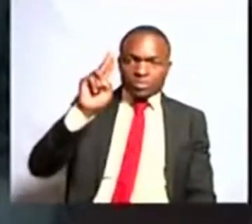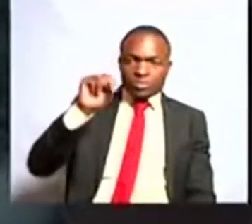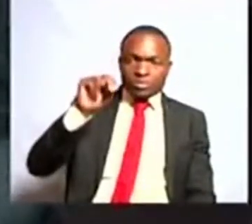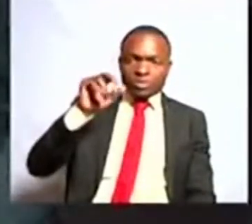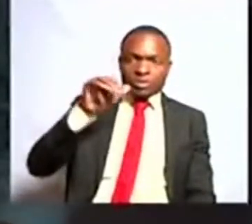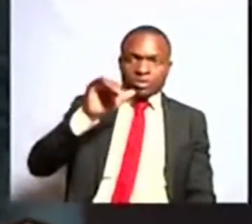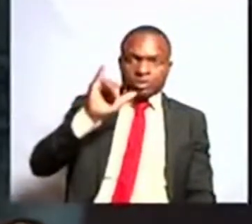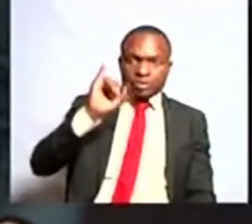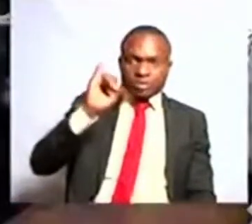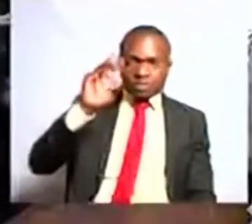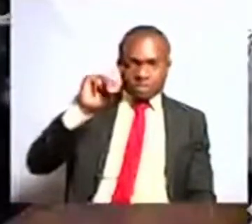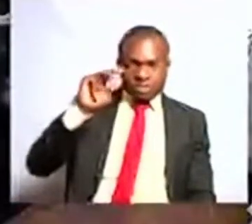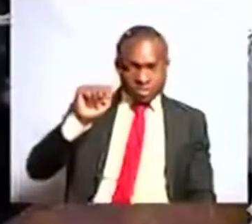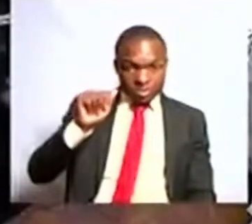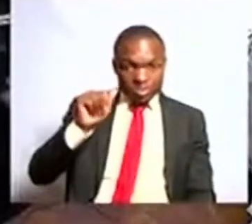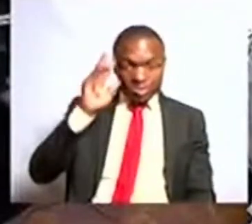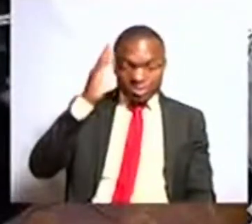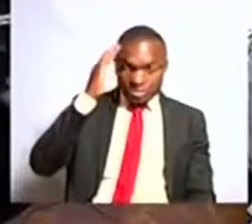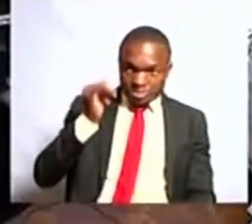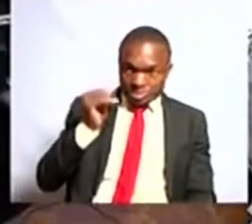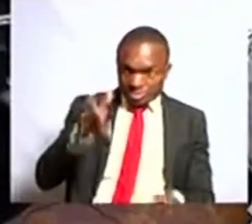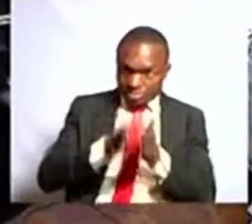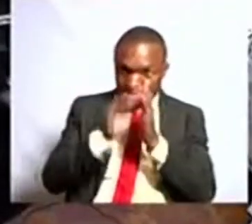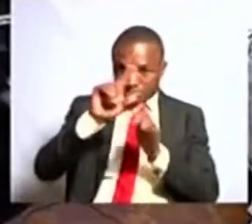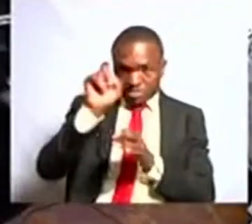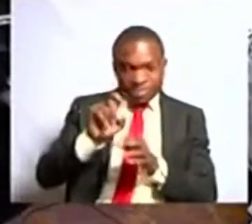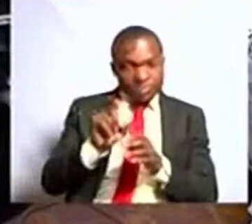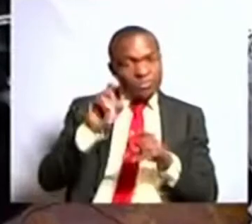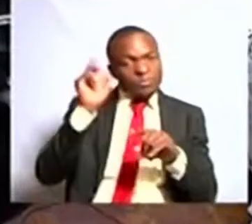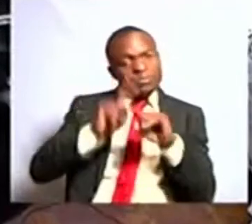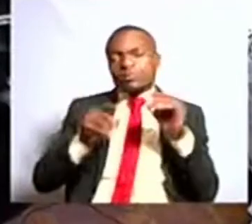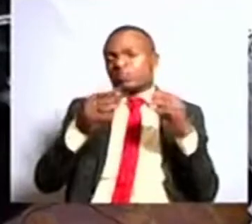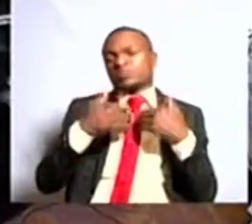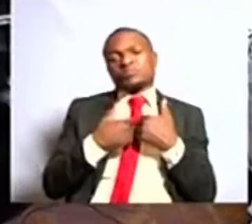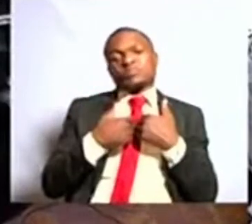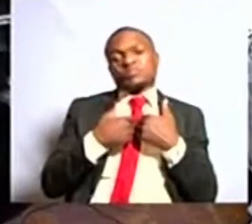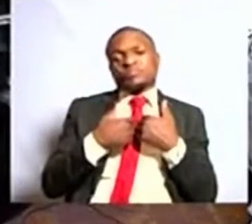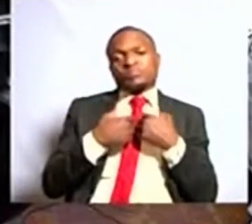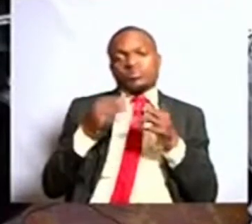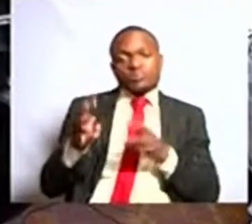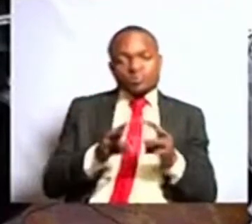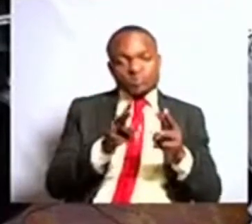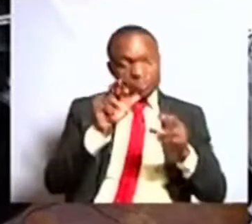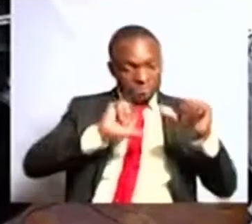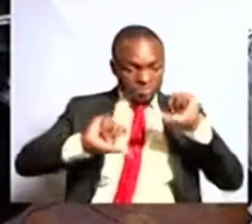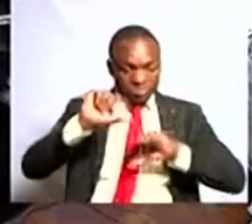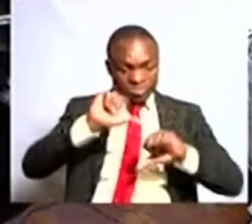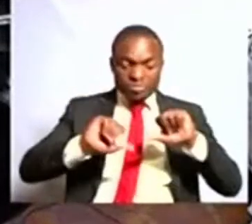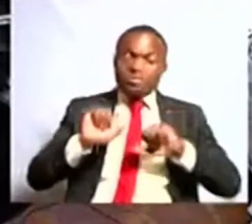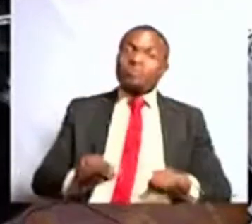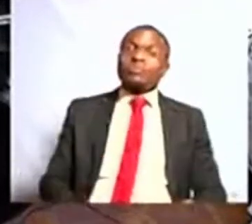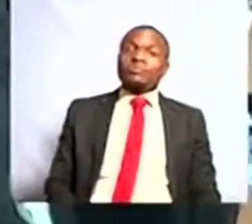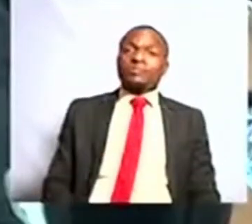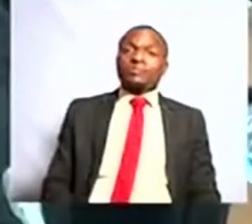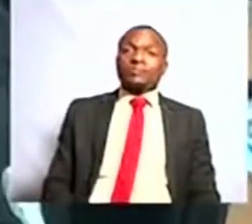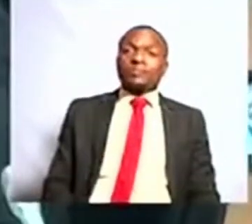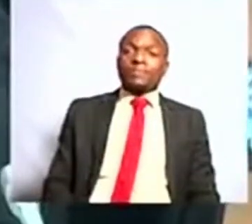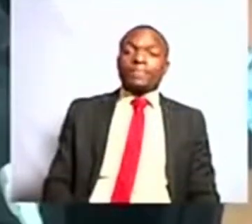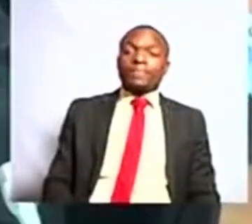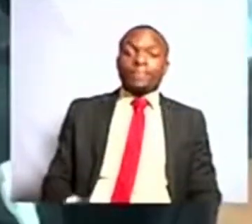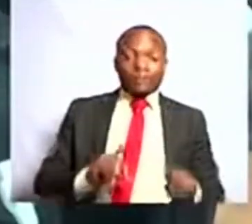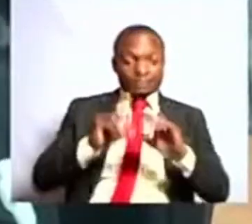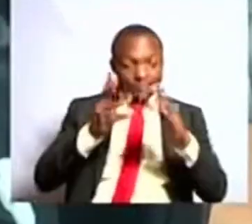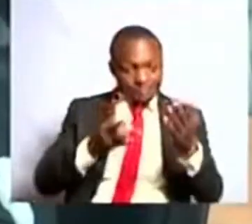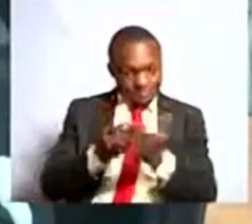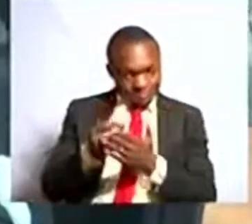this question, controlling officer, is that we cannot have a casual approach to audit. And the